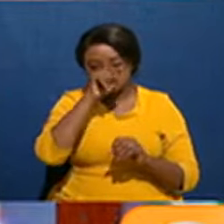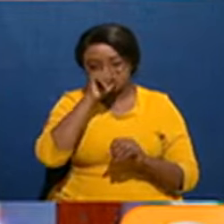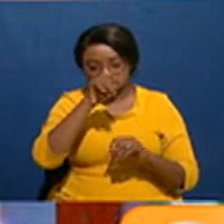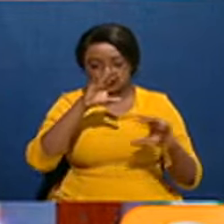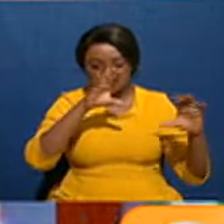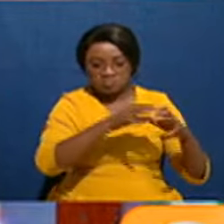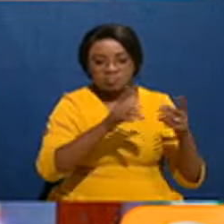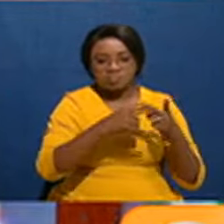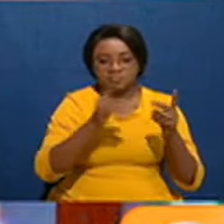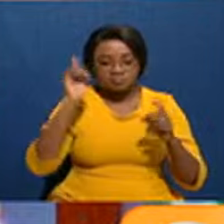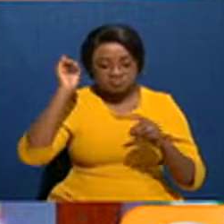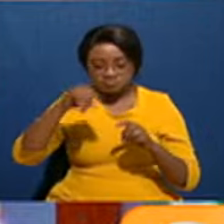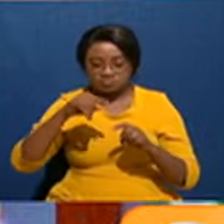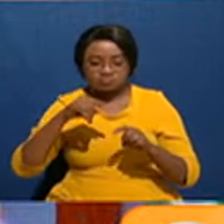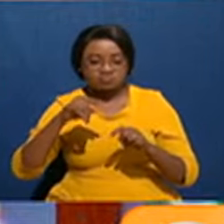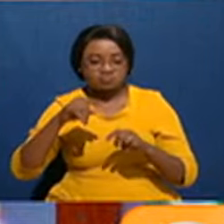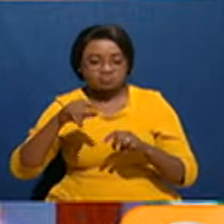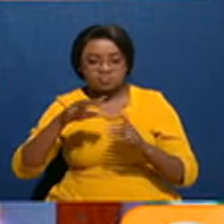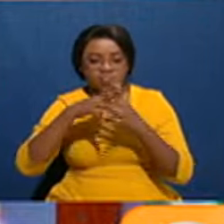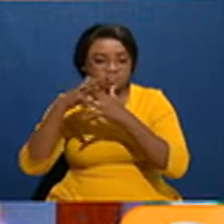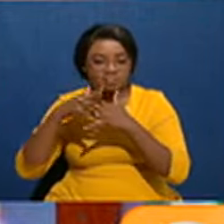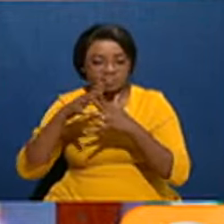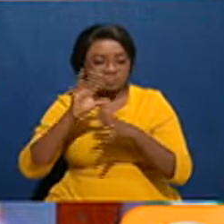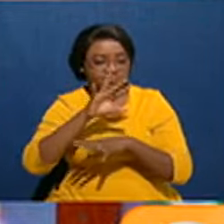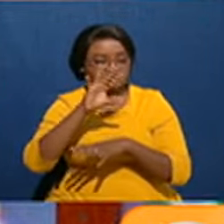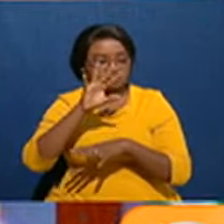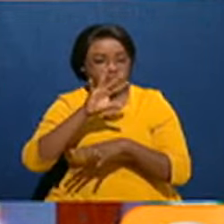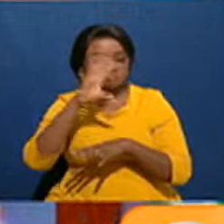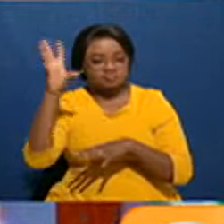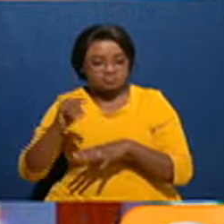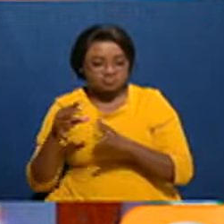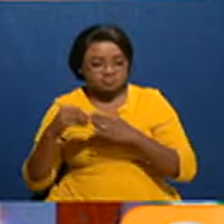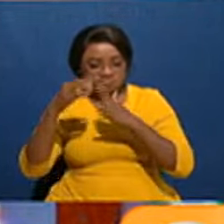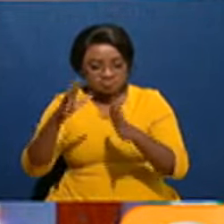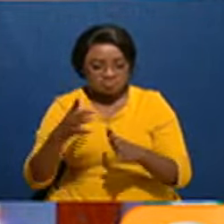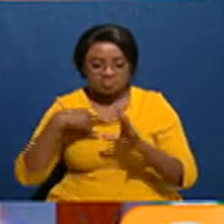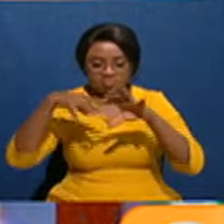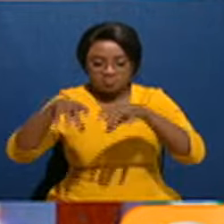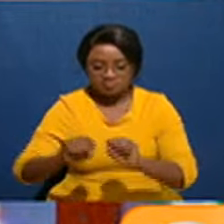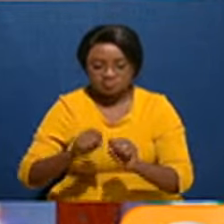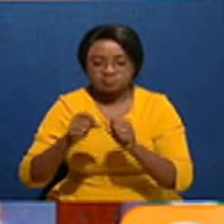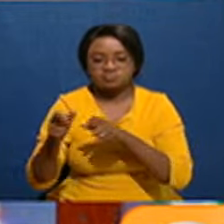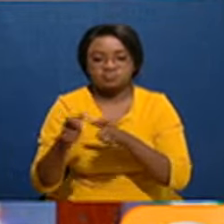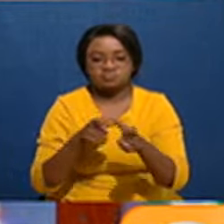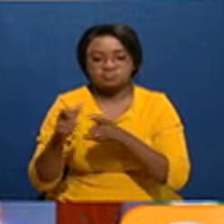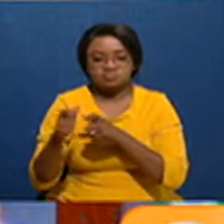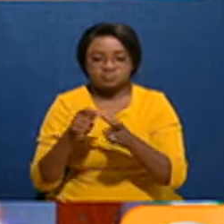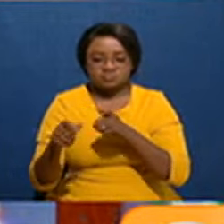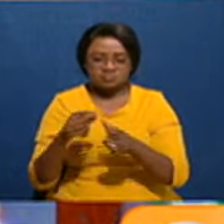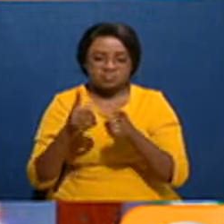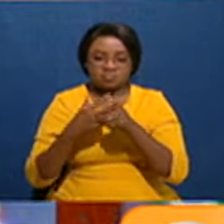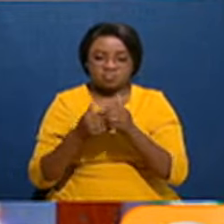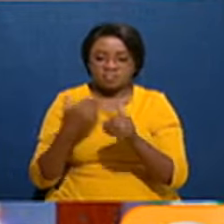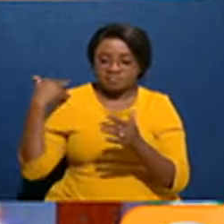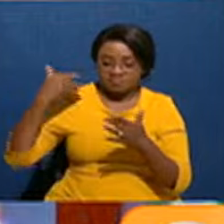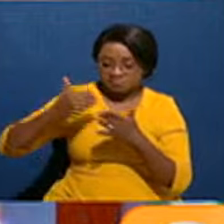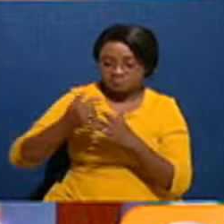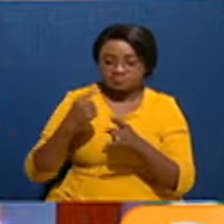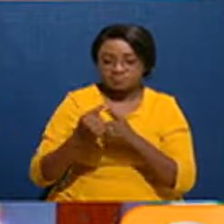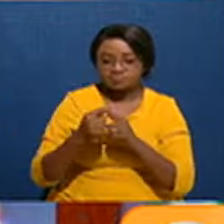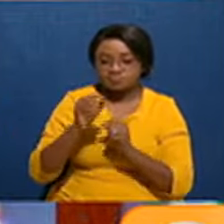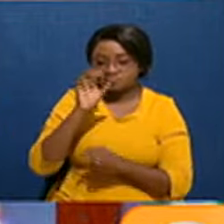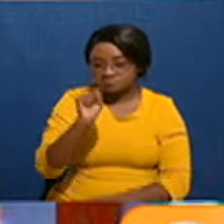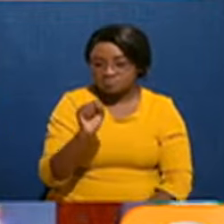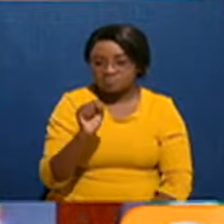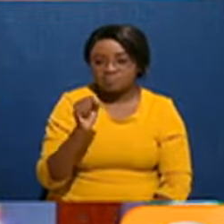the black leadership took the mantle of this institution. And then over the last 5 years,